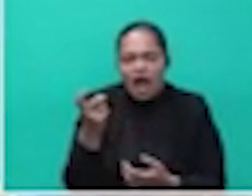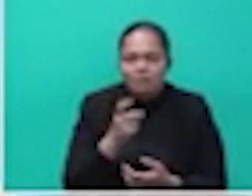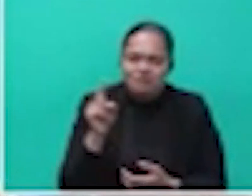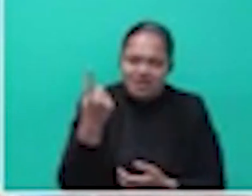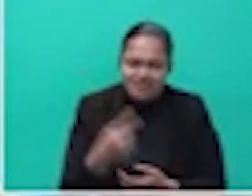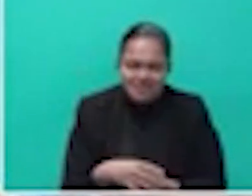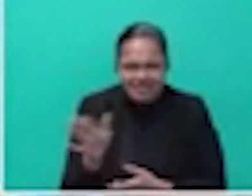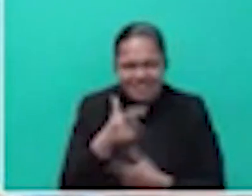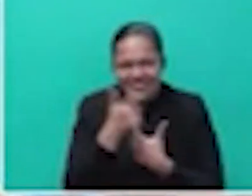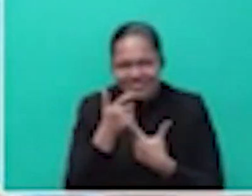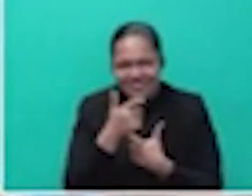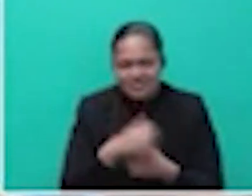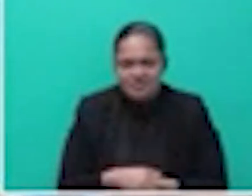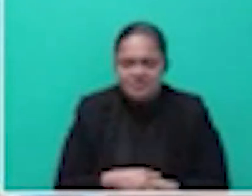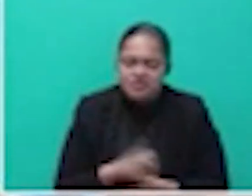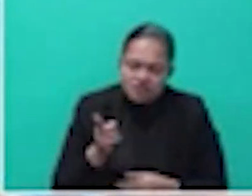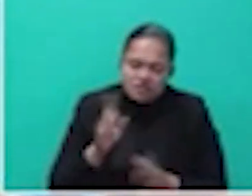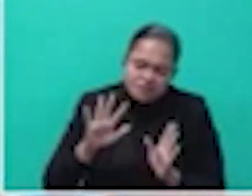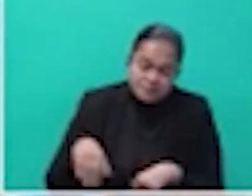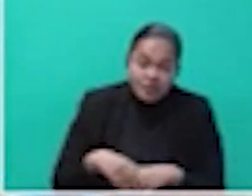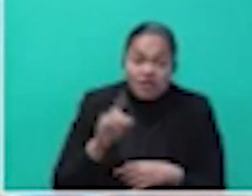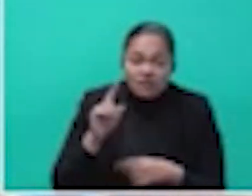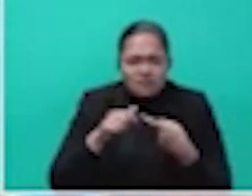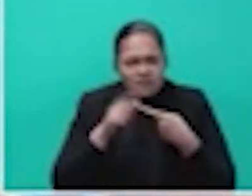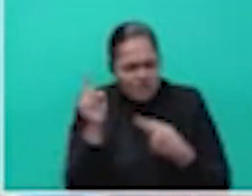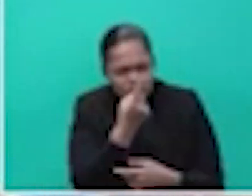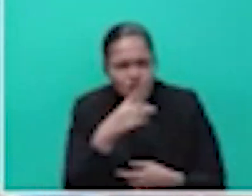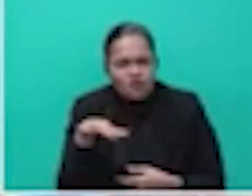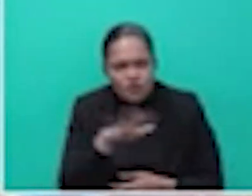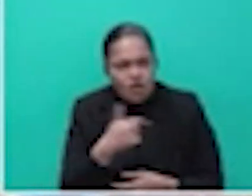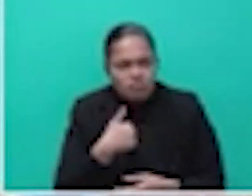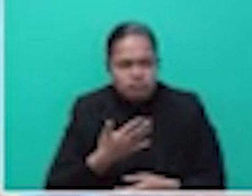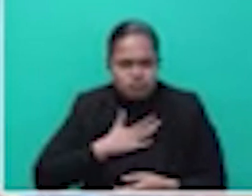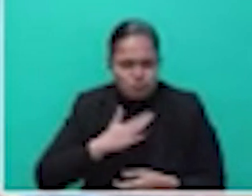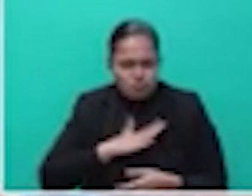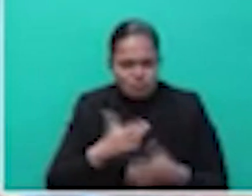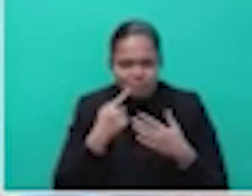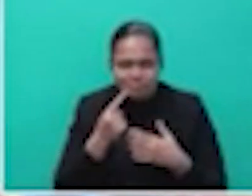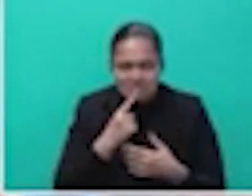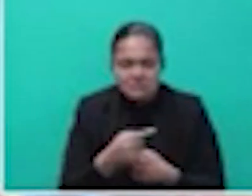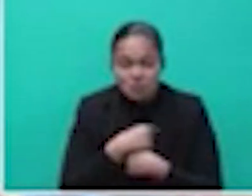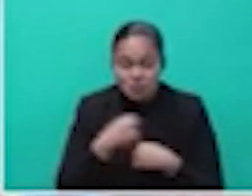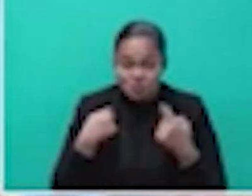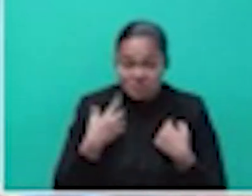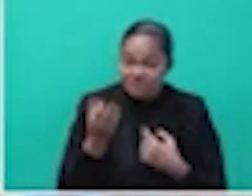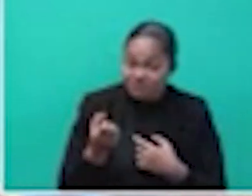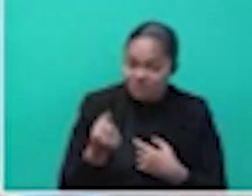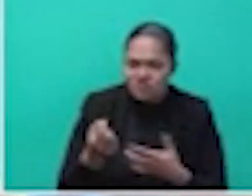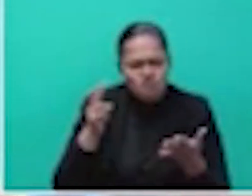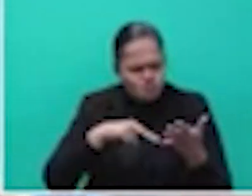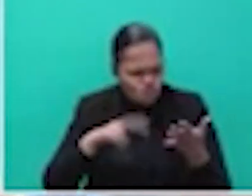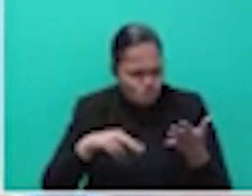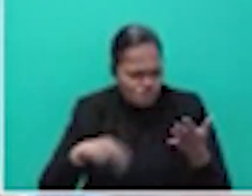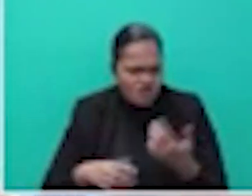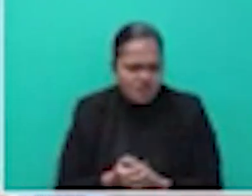but nevertheless, Mr. Speaker, so I'd like to, first of all, I'd just like to say that we have read with